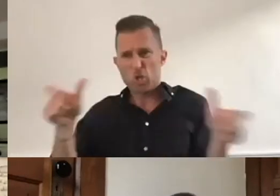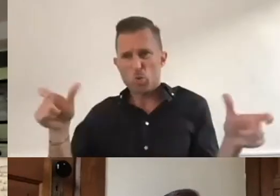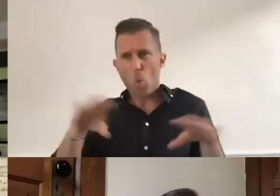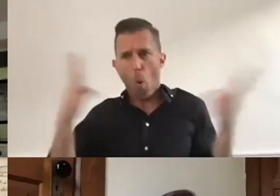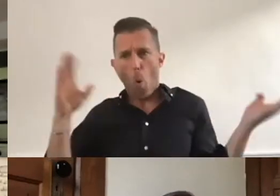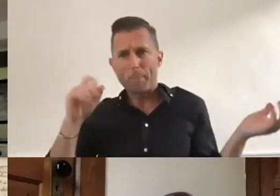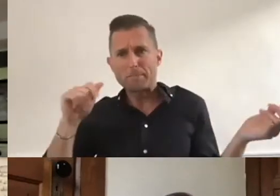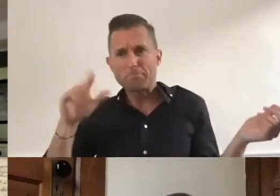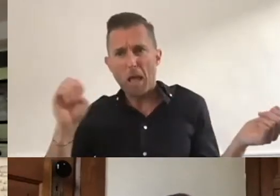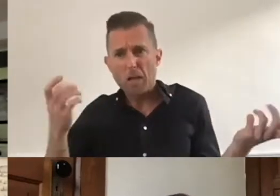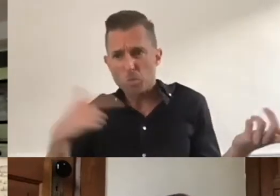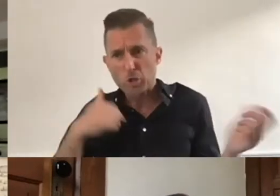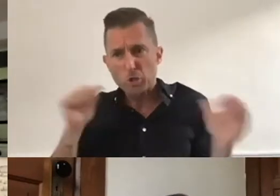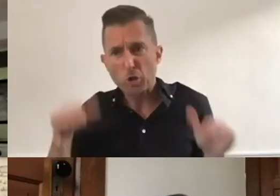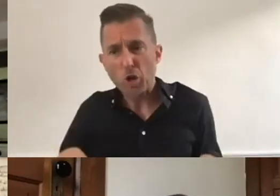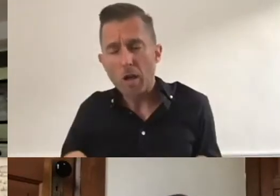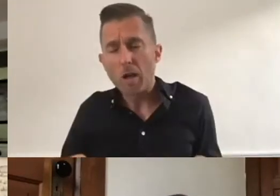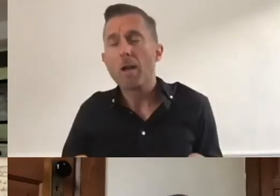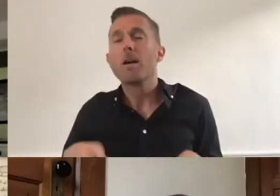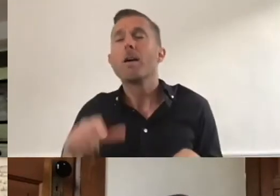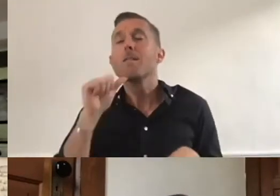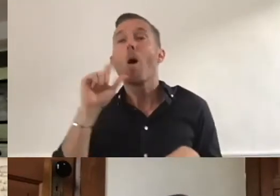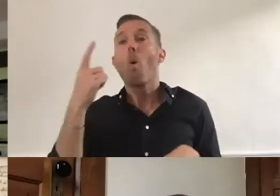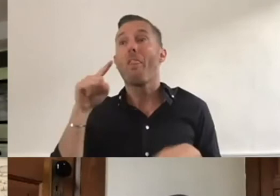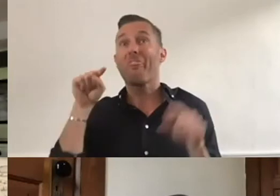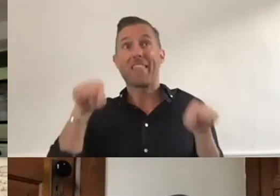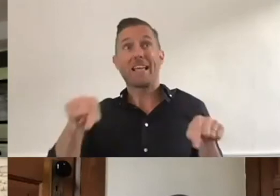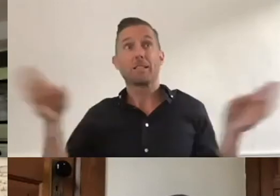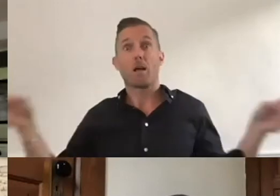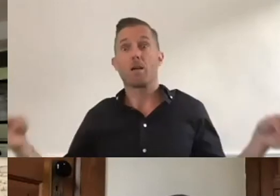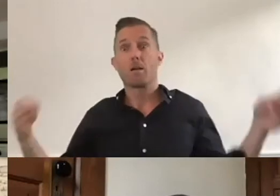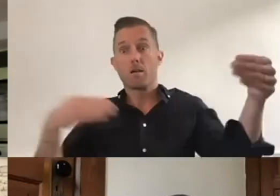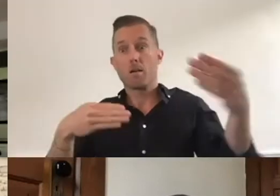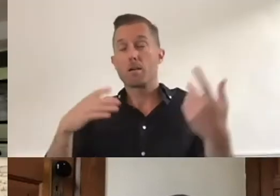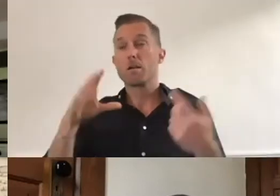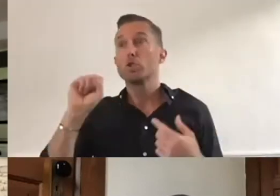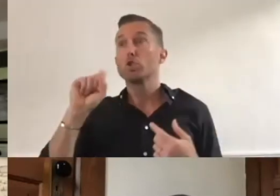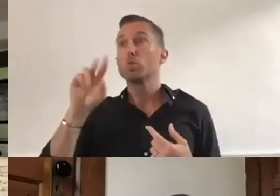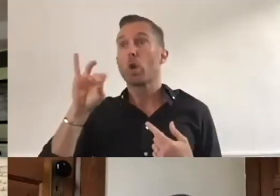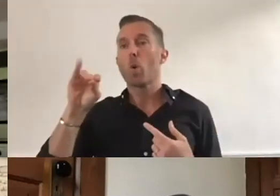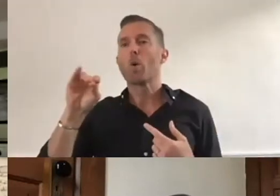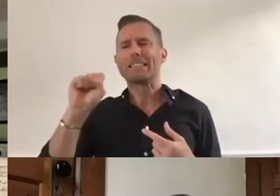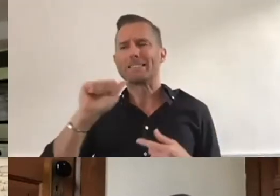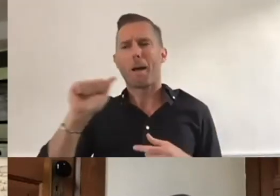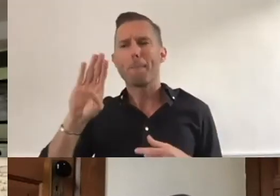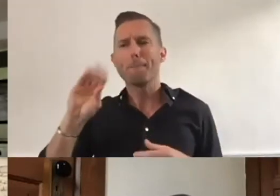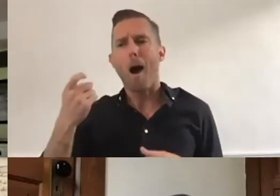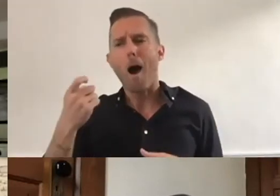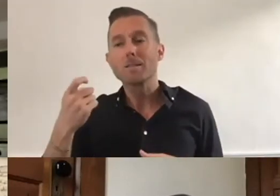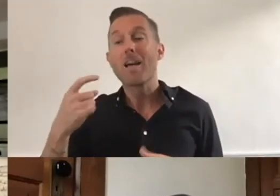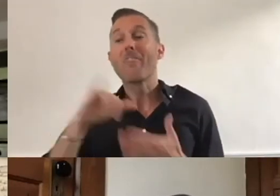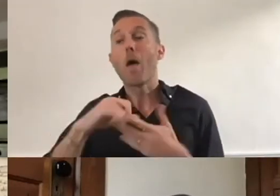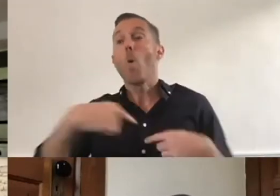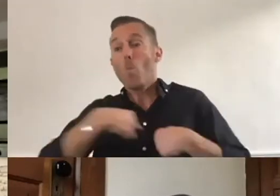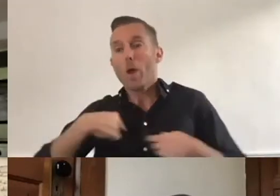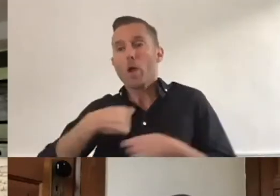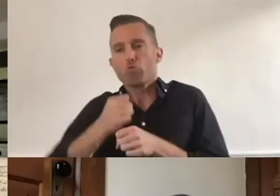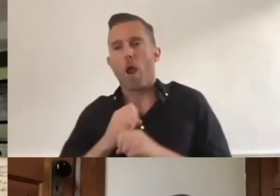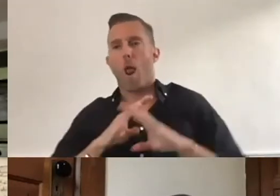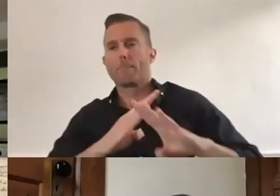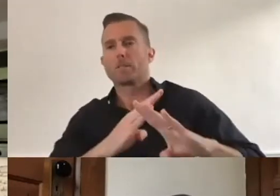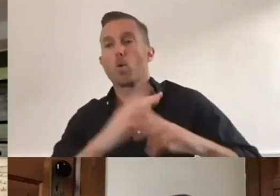And not only is that, it's a big empty wheelchair accessible box that we create obstacles on when we build